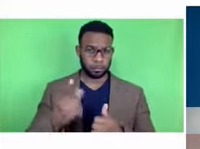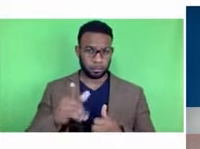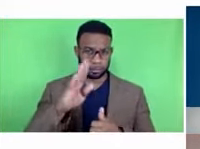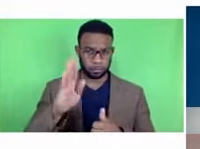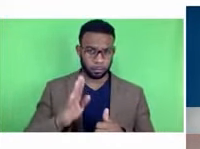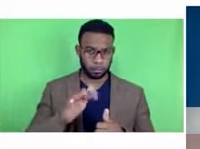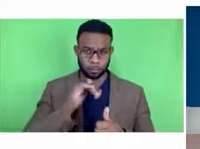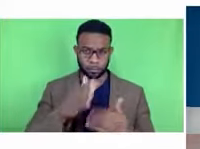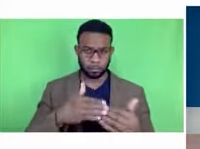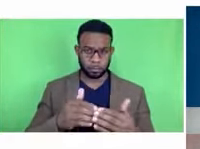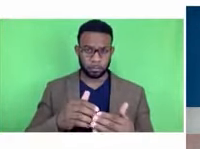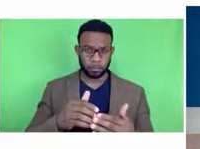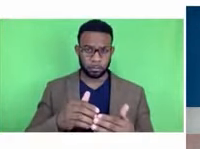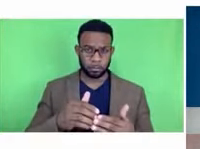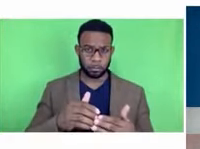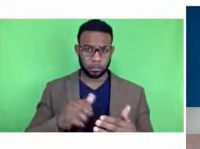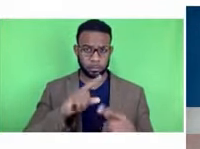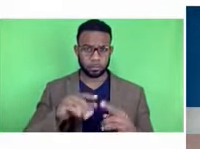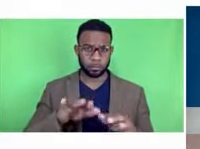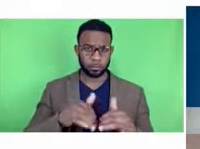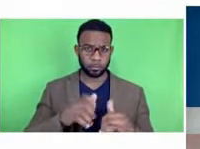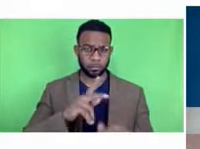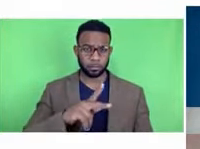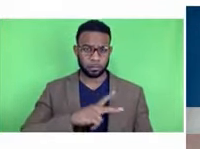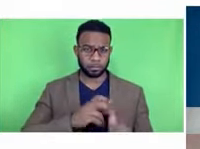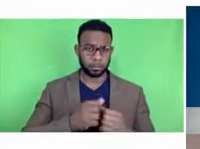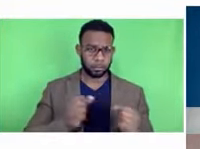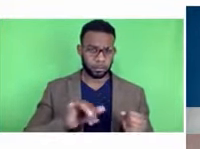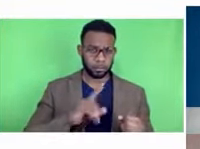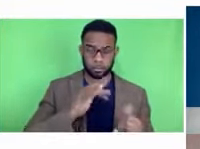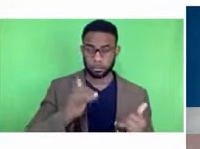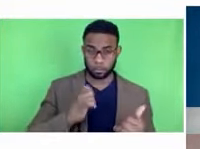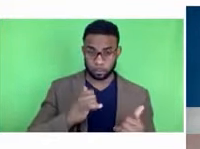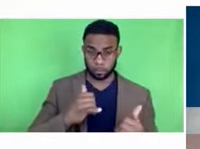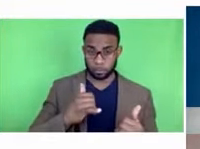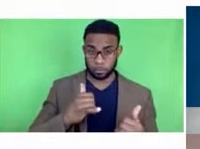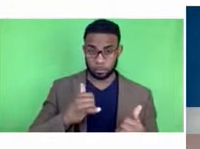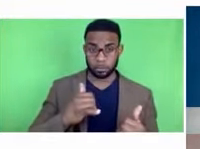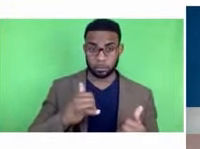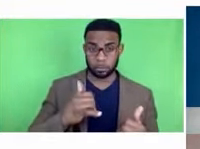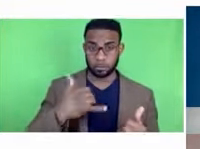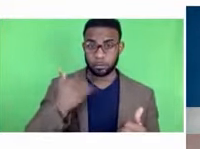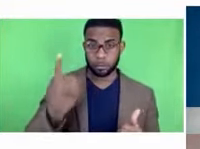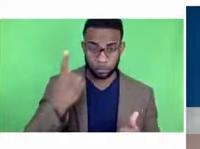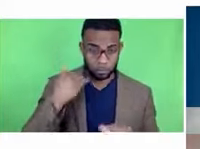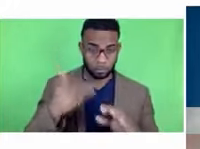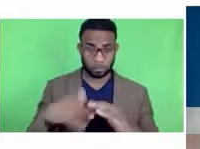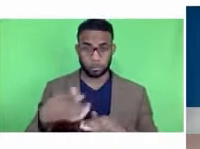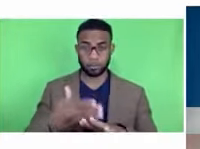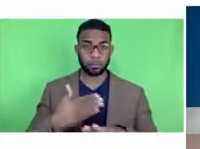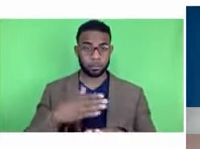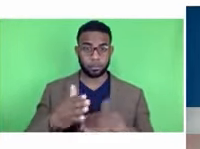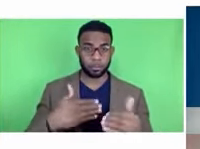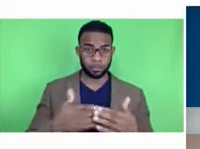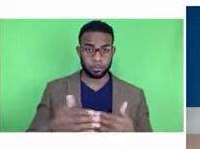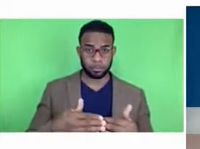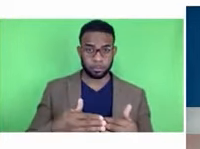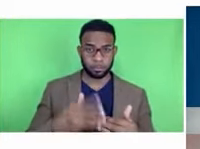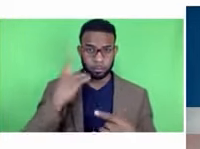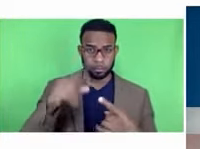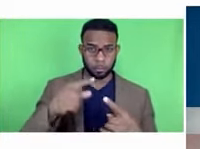you're not even, it's so, we talked about how personal and vulnerable that is. And now you're calling somebody emailing before you even think